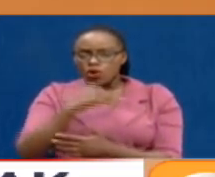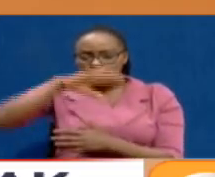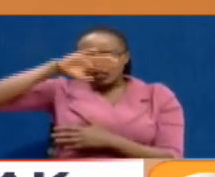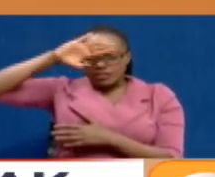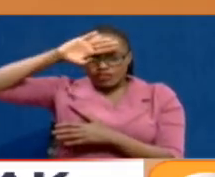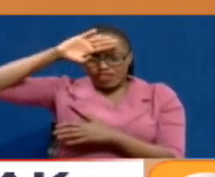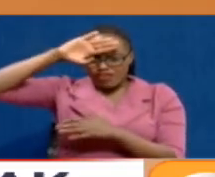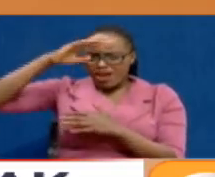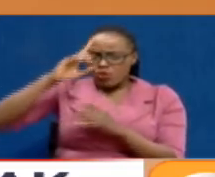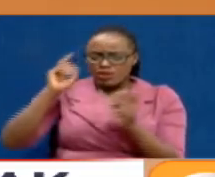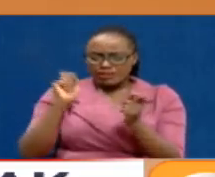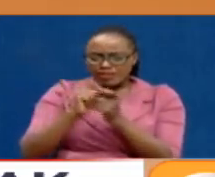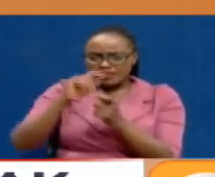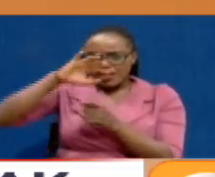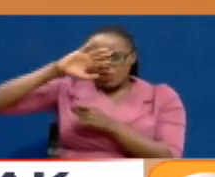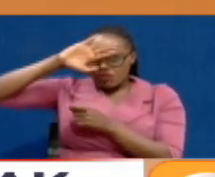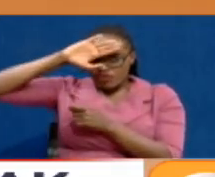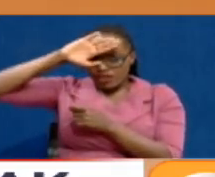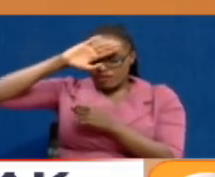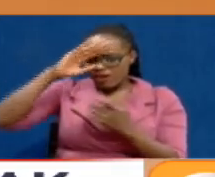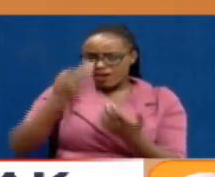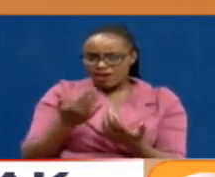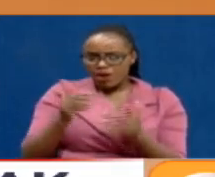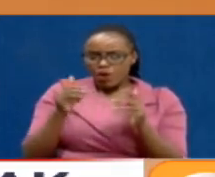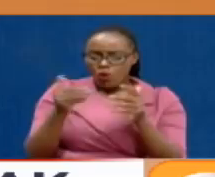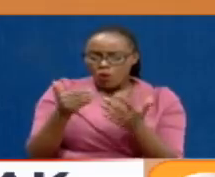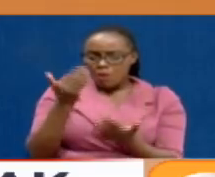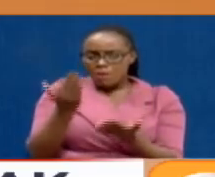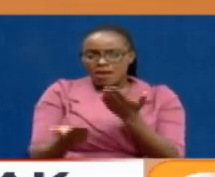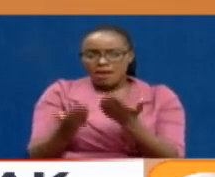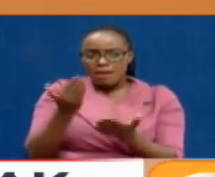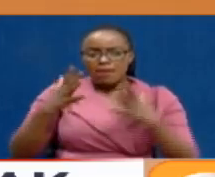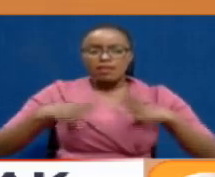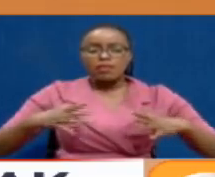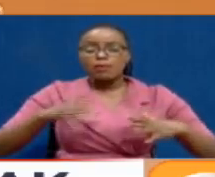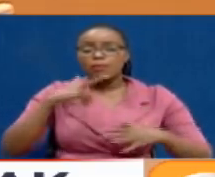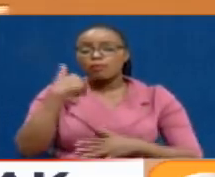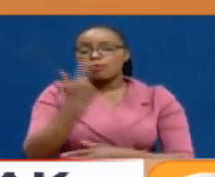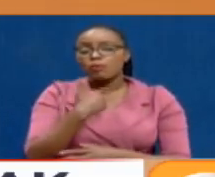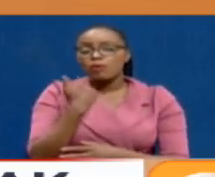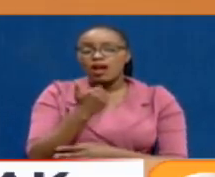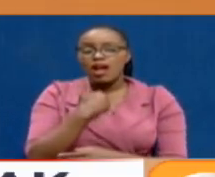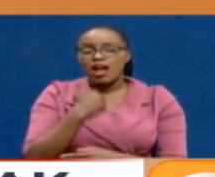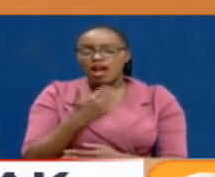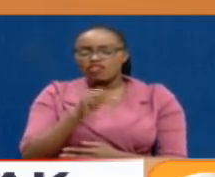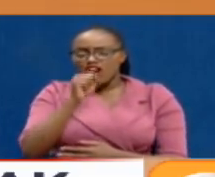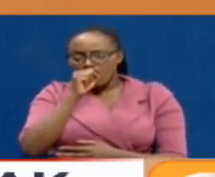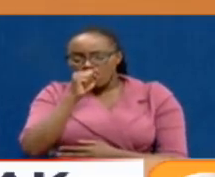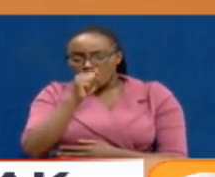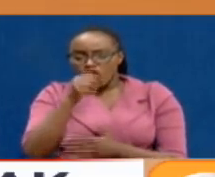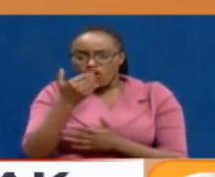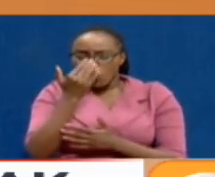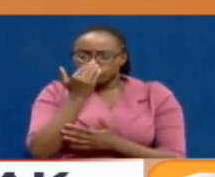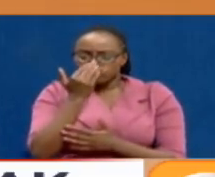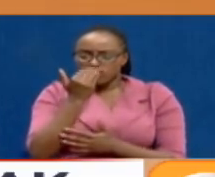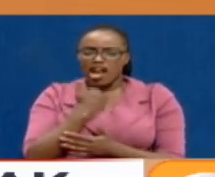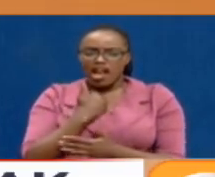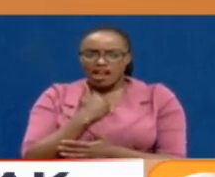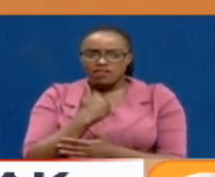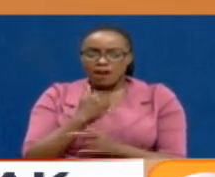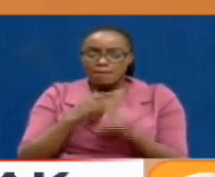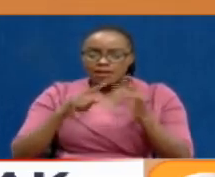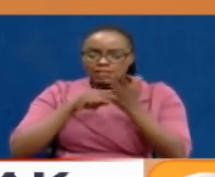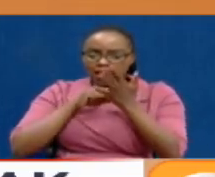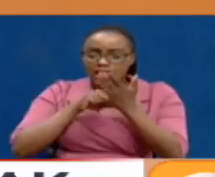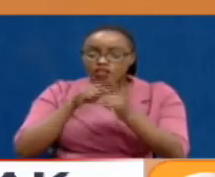temperature. The temperature, or perhaps people who have a cough, a sneeze, but mostly I think it's